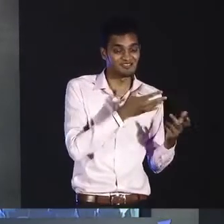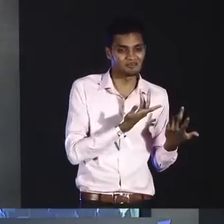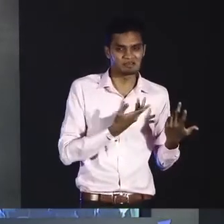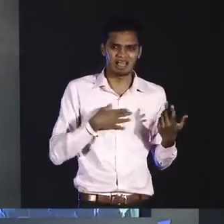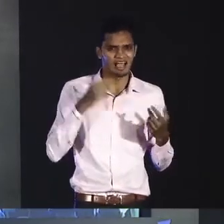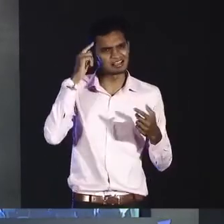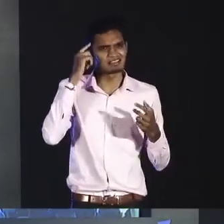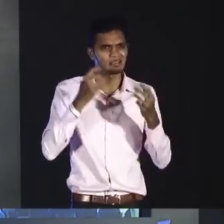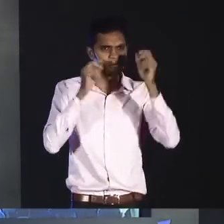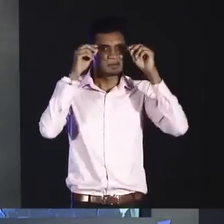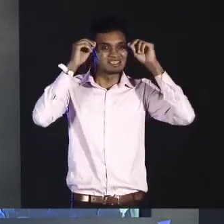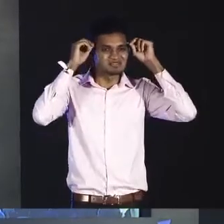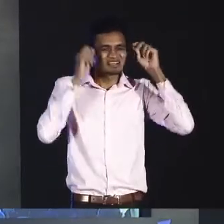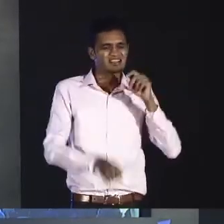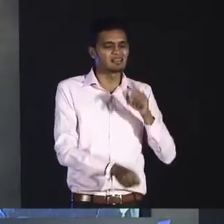whatever, yeah."